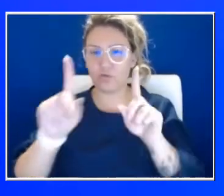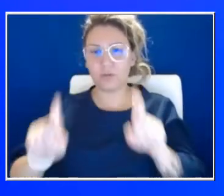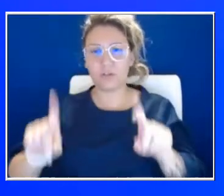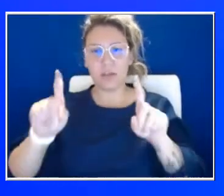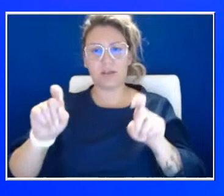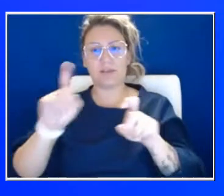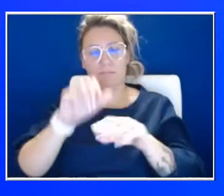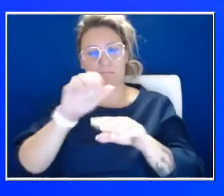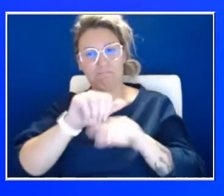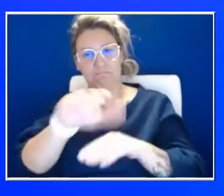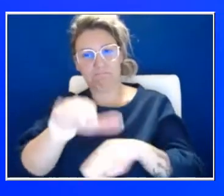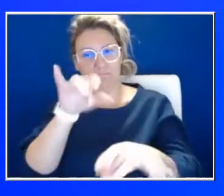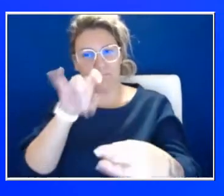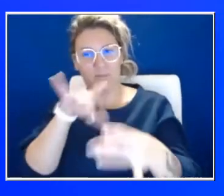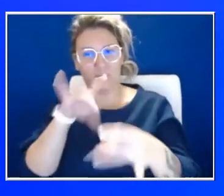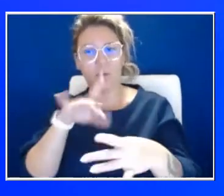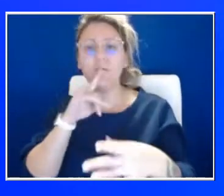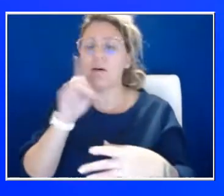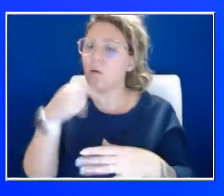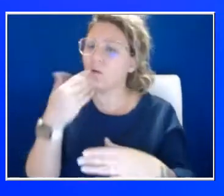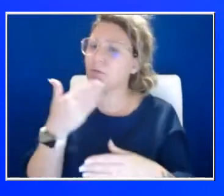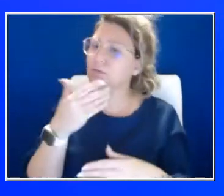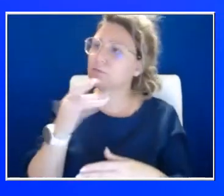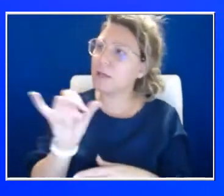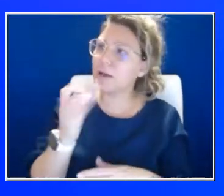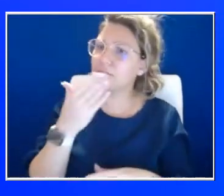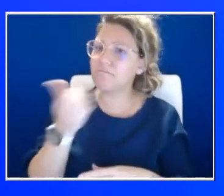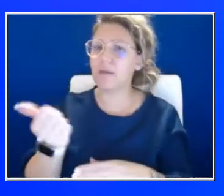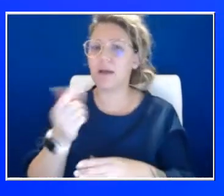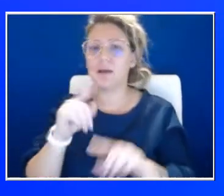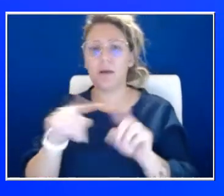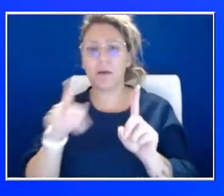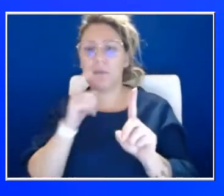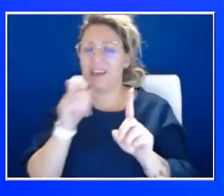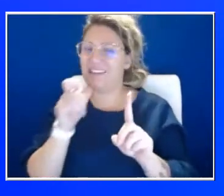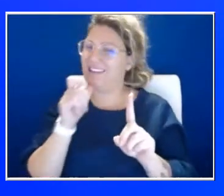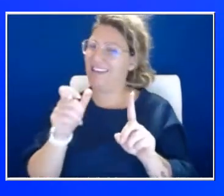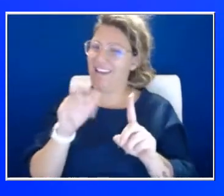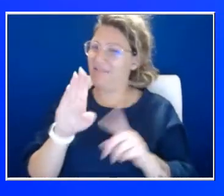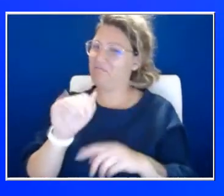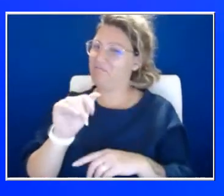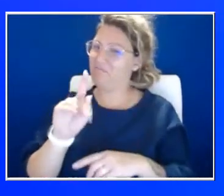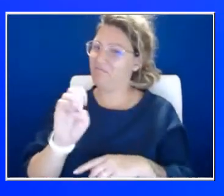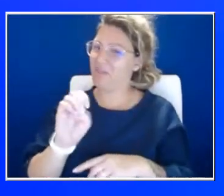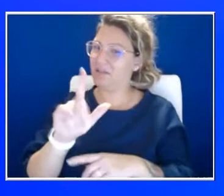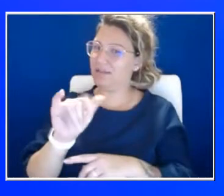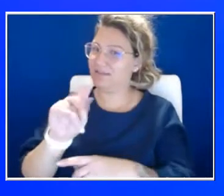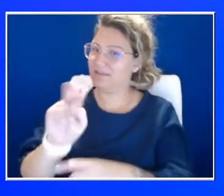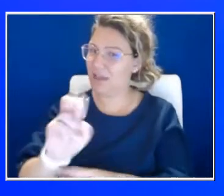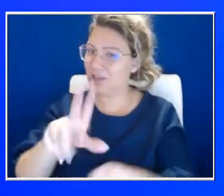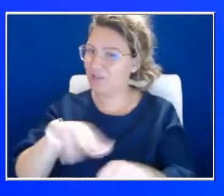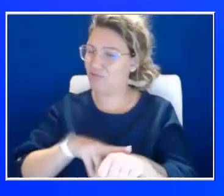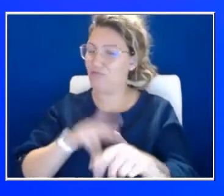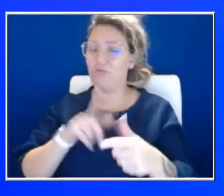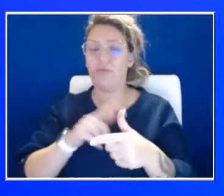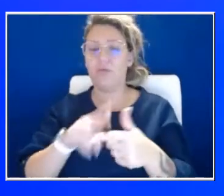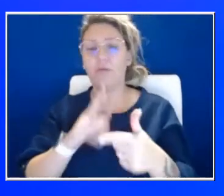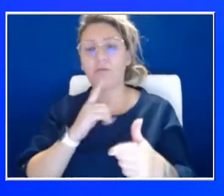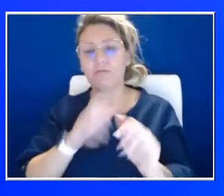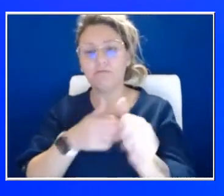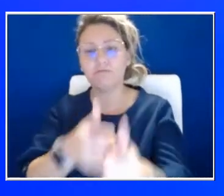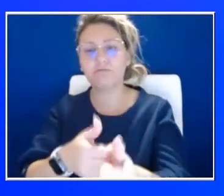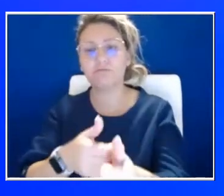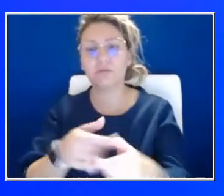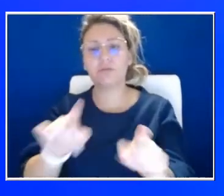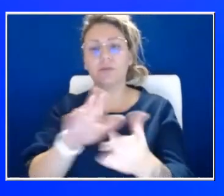it looks like he's doing better, but he's not back to baseline. Therefore, let's let him exercise a little bit more and keep track of him in school, at home,